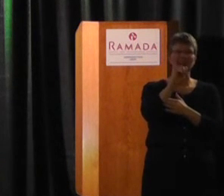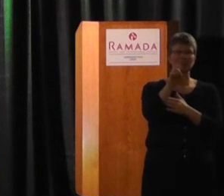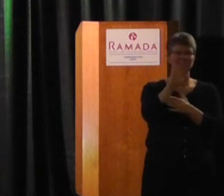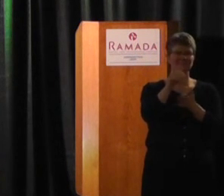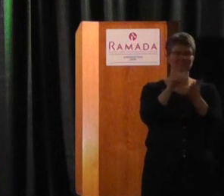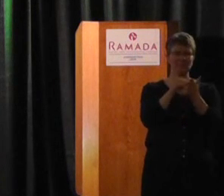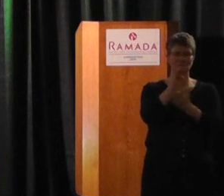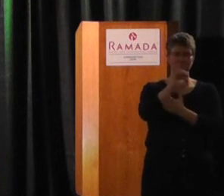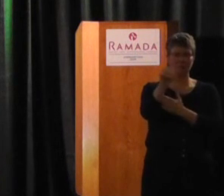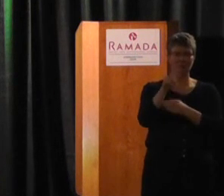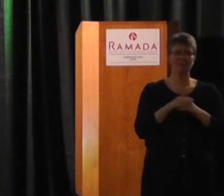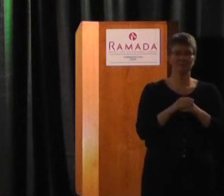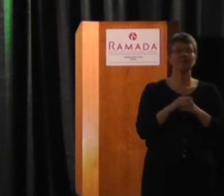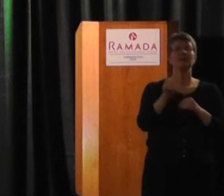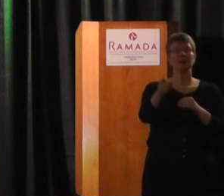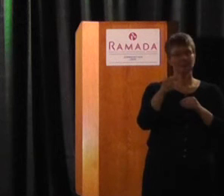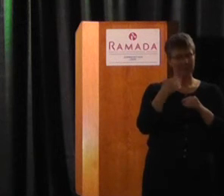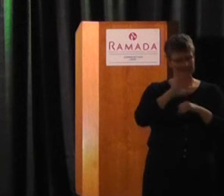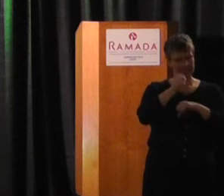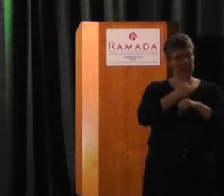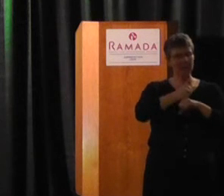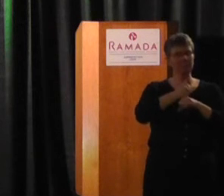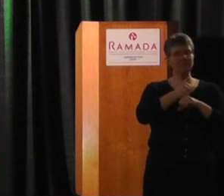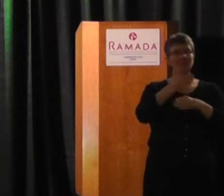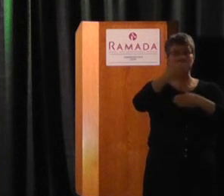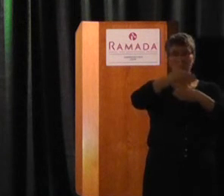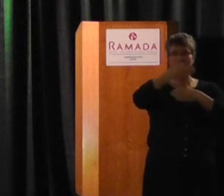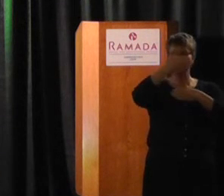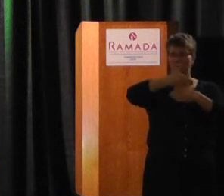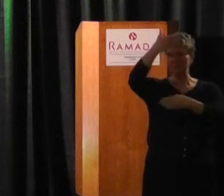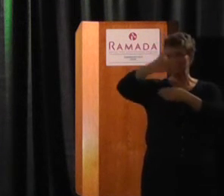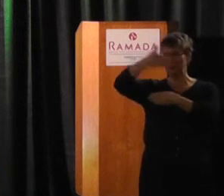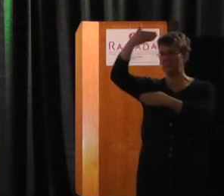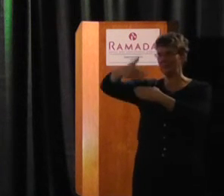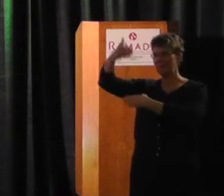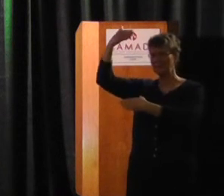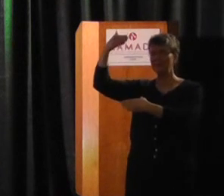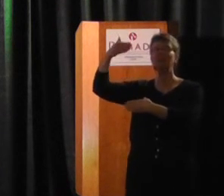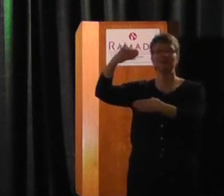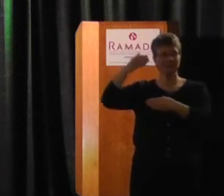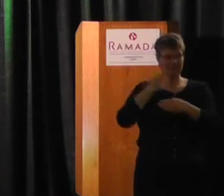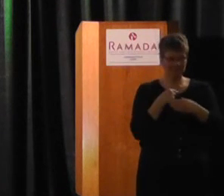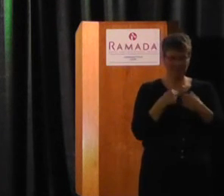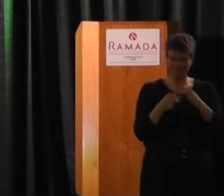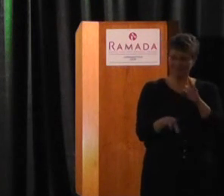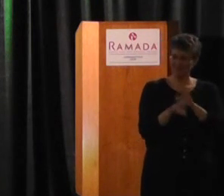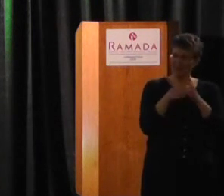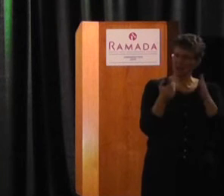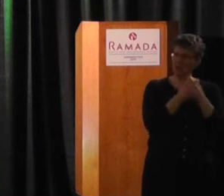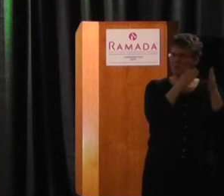was in a window display, so we had to get creative in how we hung a show originally planned as a maze. The best part about it downtown is seeing it